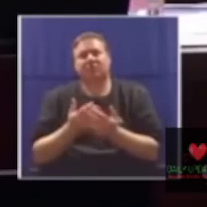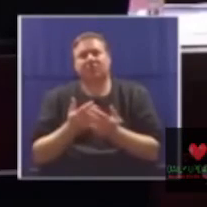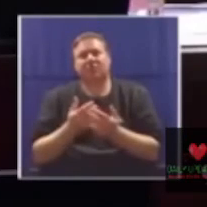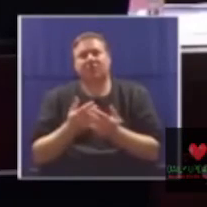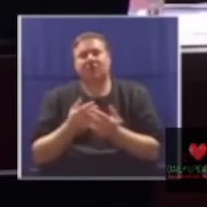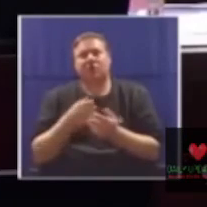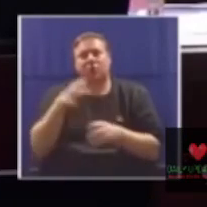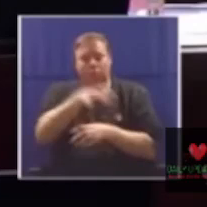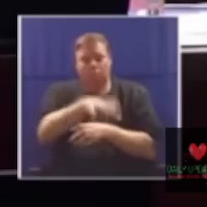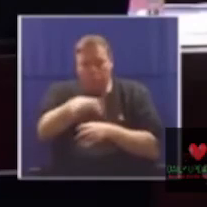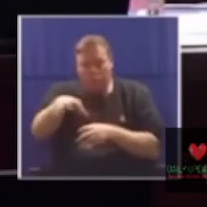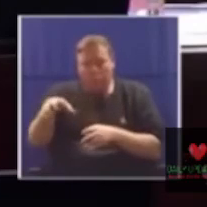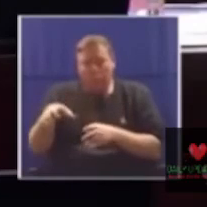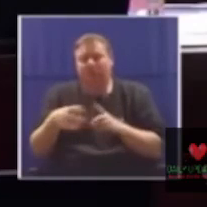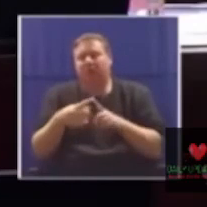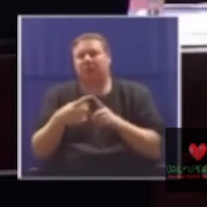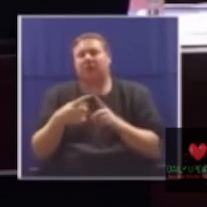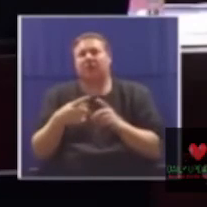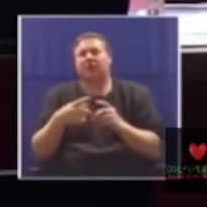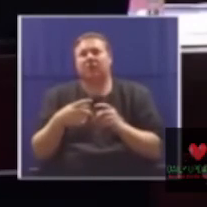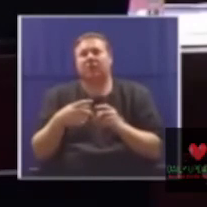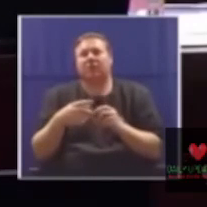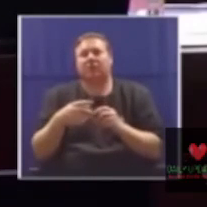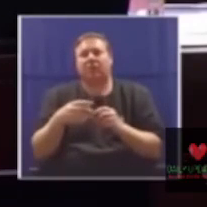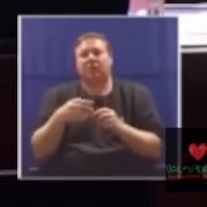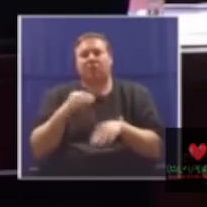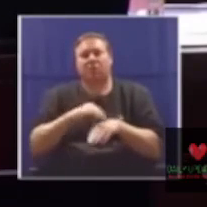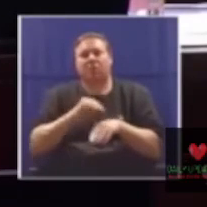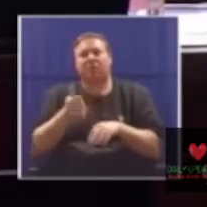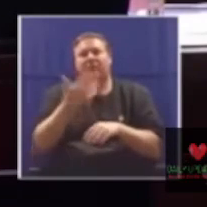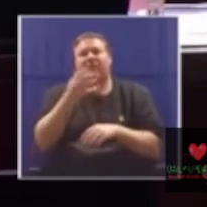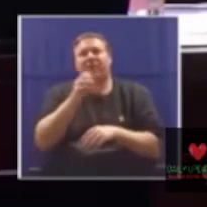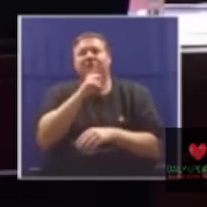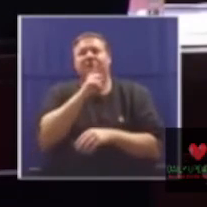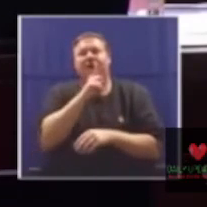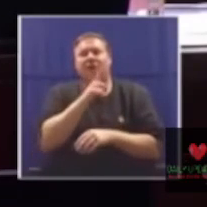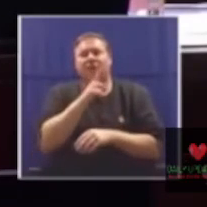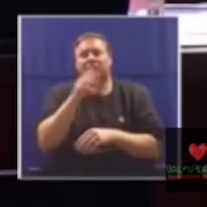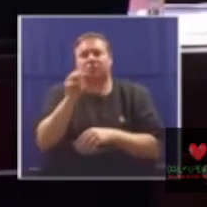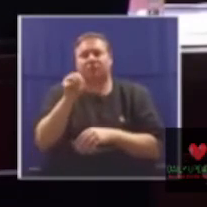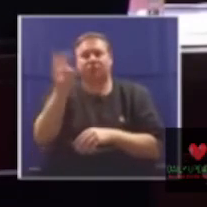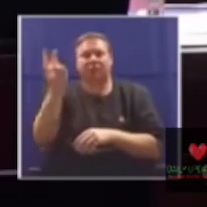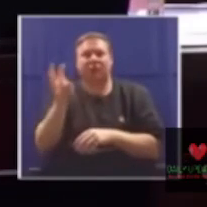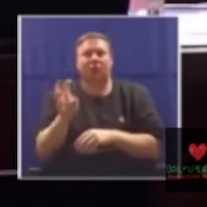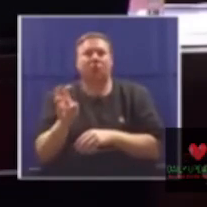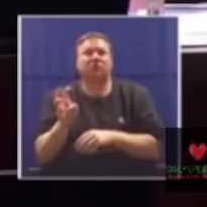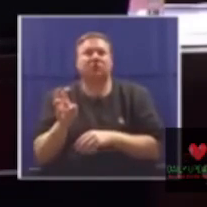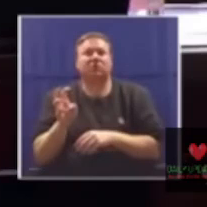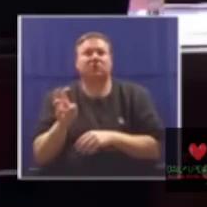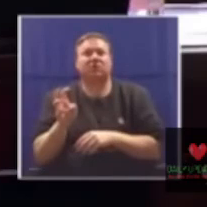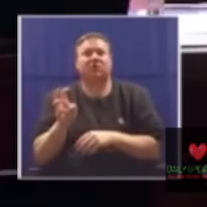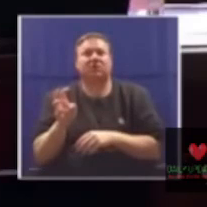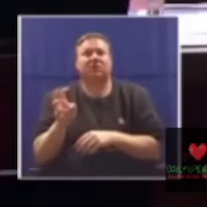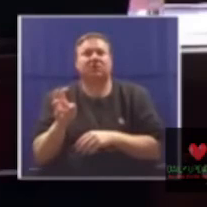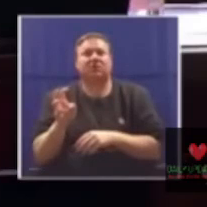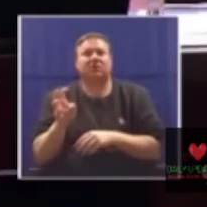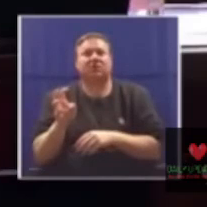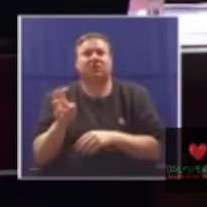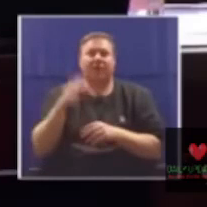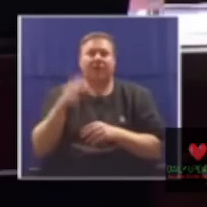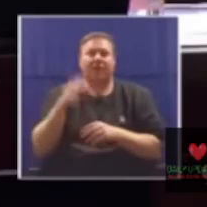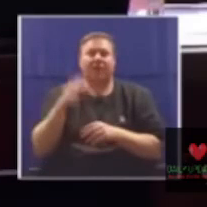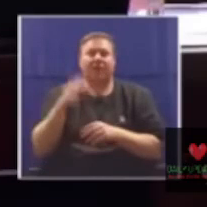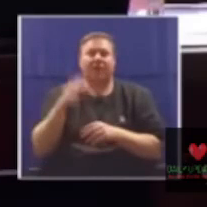You need the more than 50,000 megawatts that are going to be